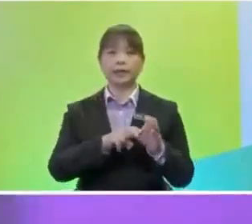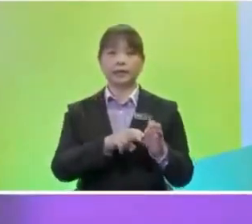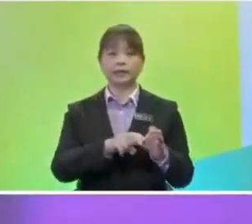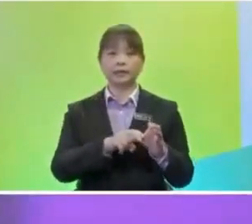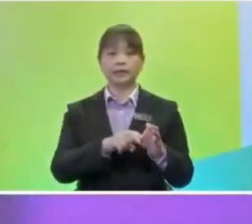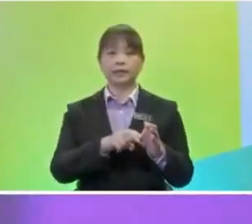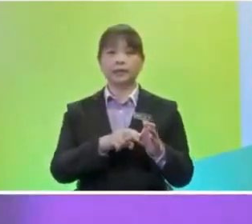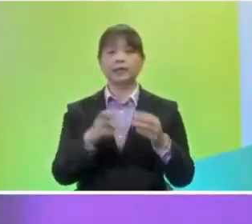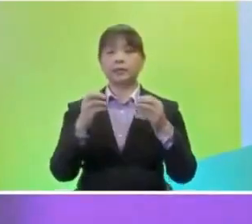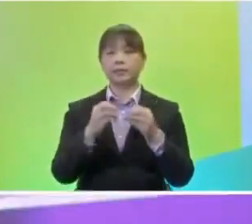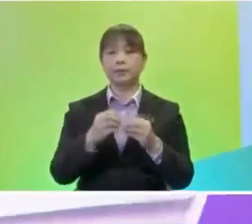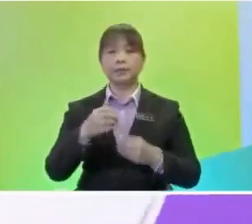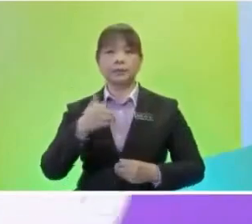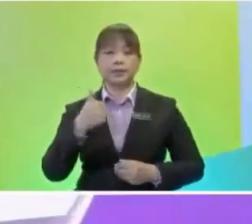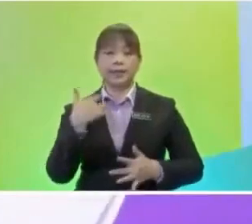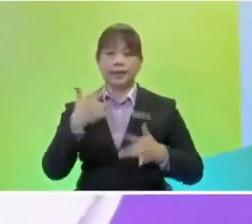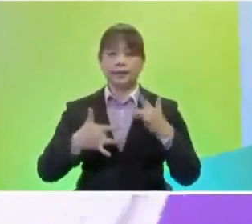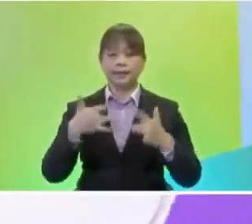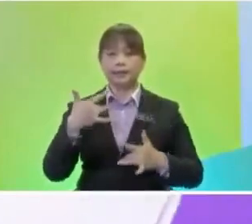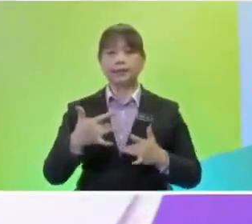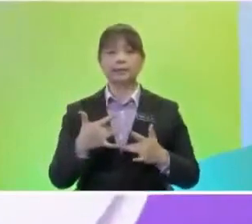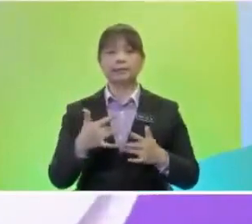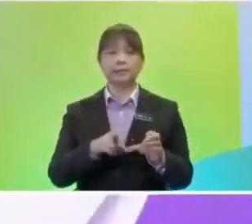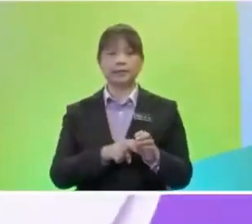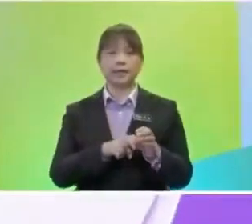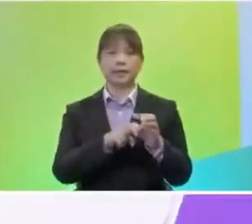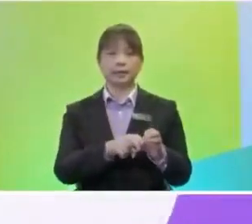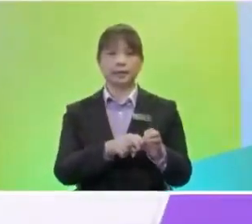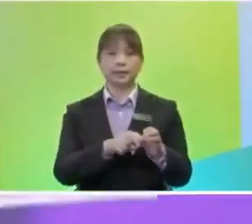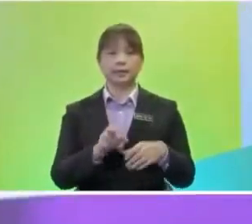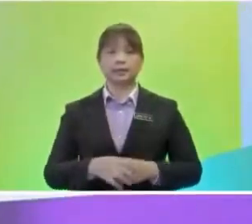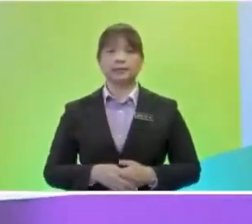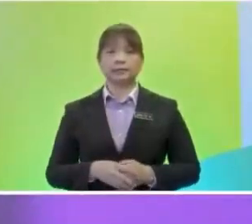Right. The most energetic. Two superlative adjectives.